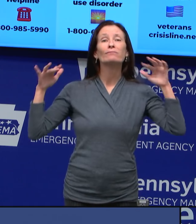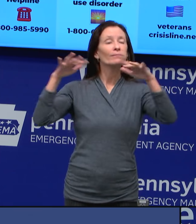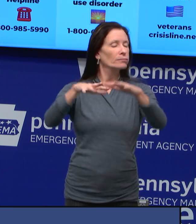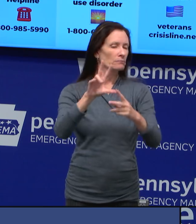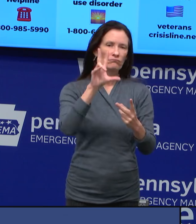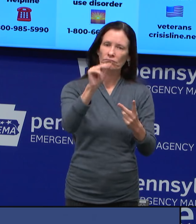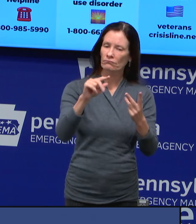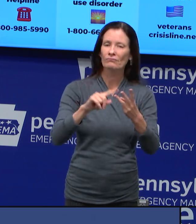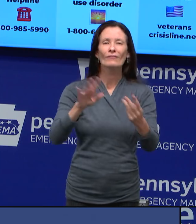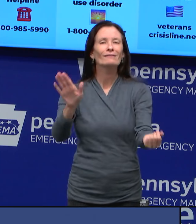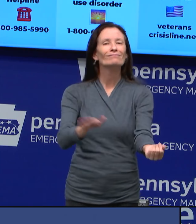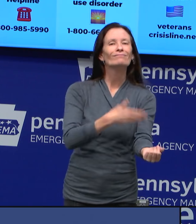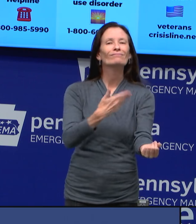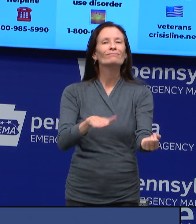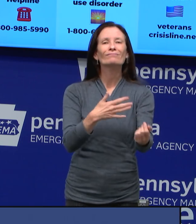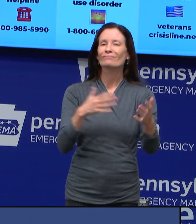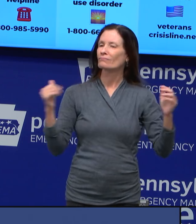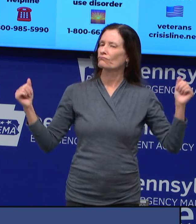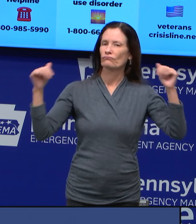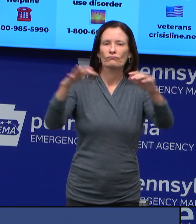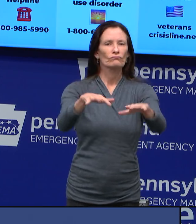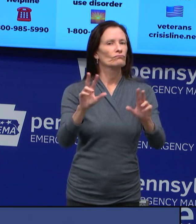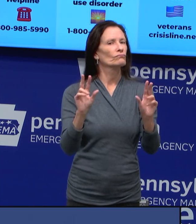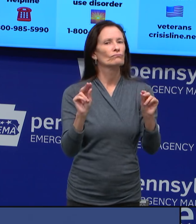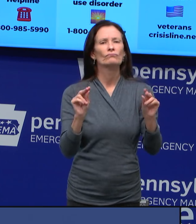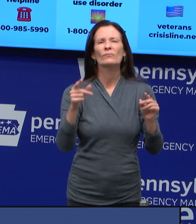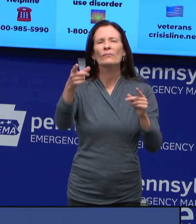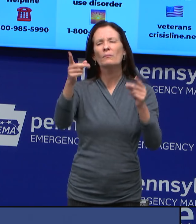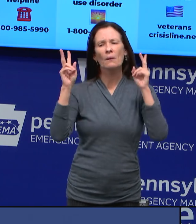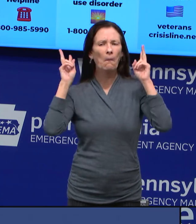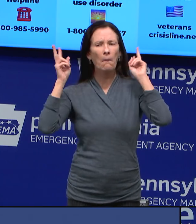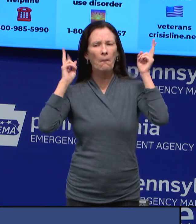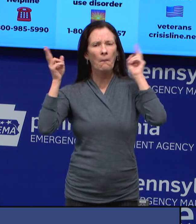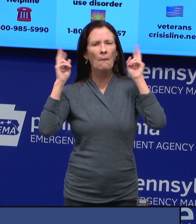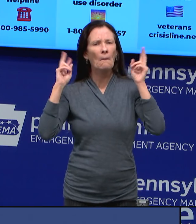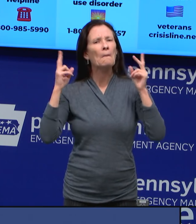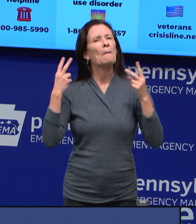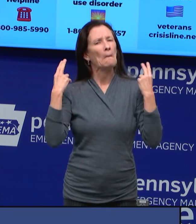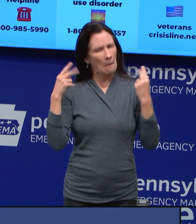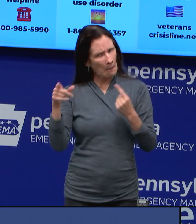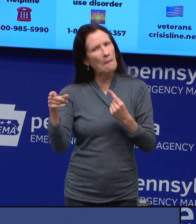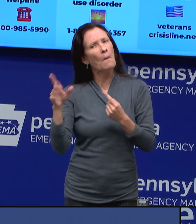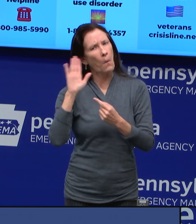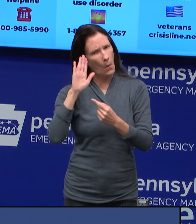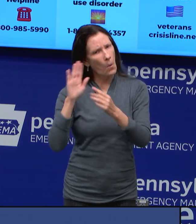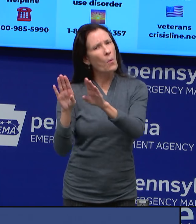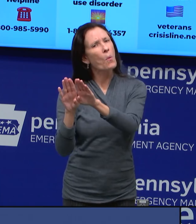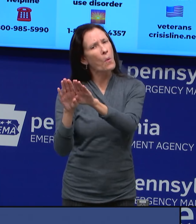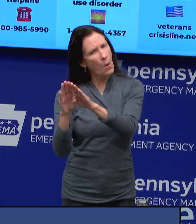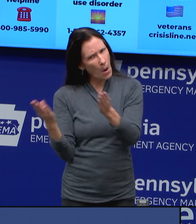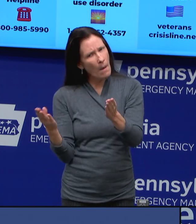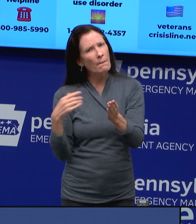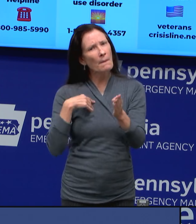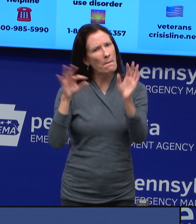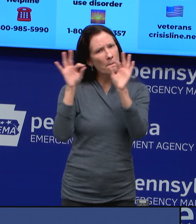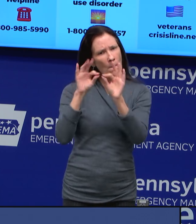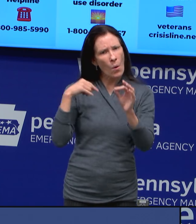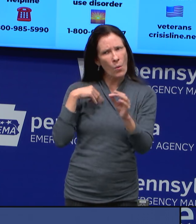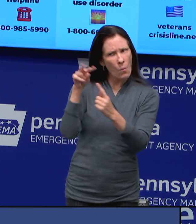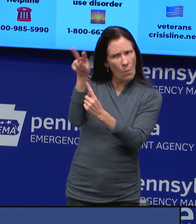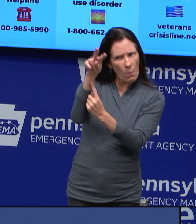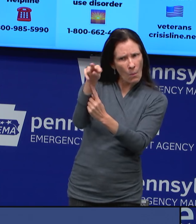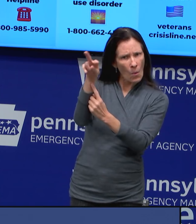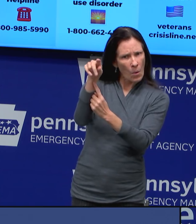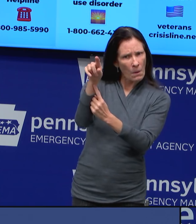the pet groomers, et cetera, will be able to open. And so we're looking forward to that step going from red to